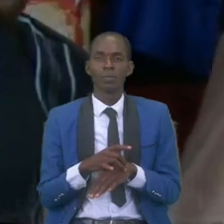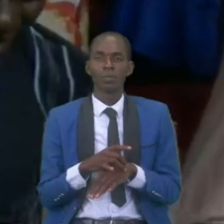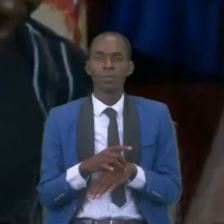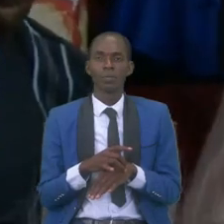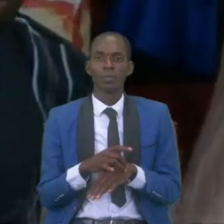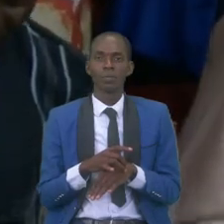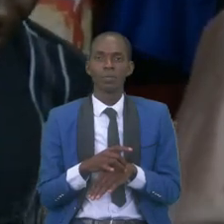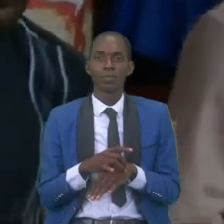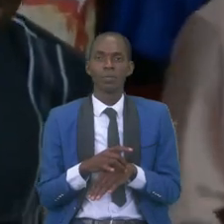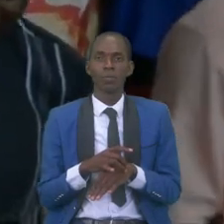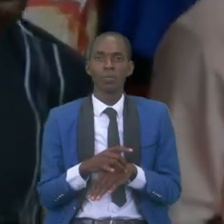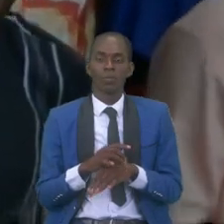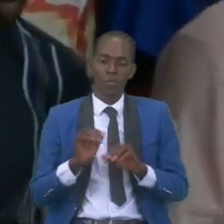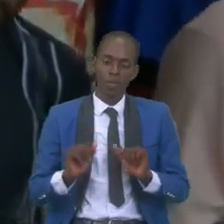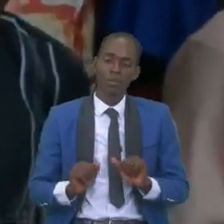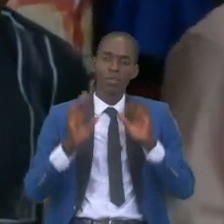Give yourself to the Lord.